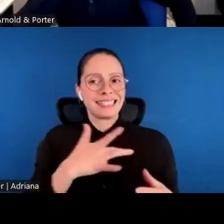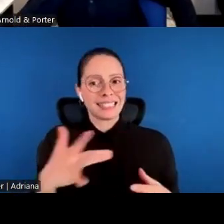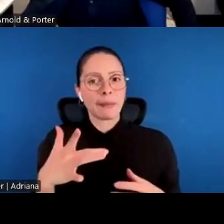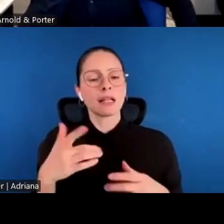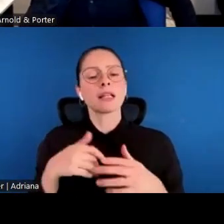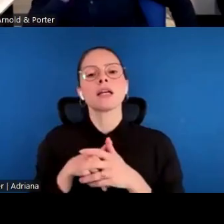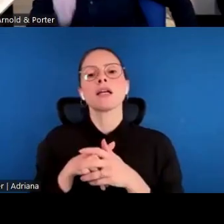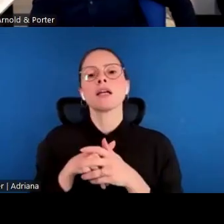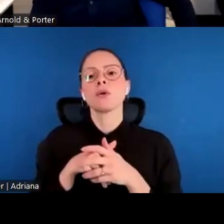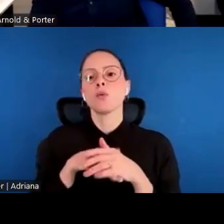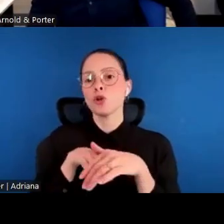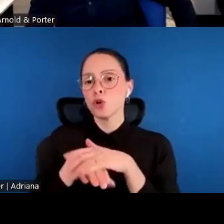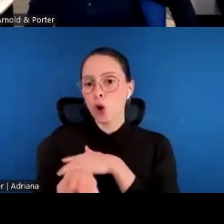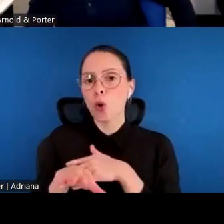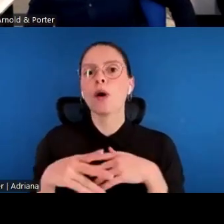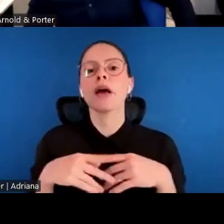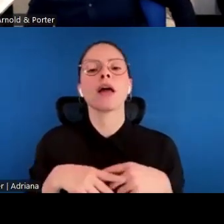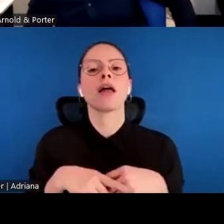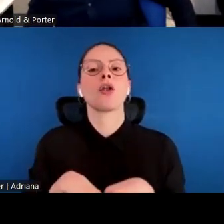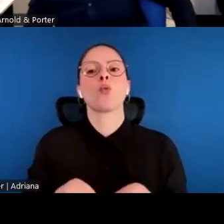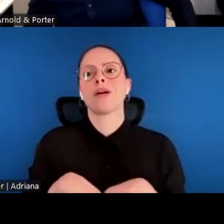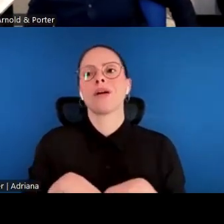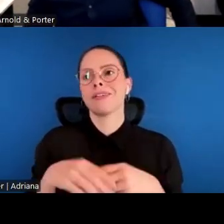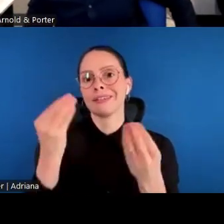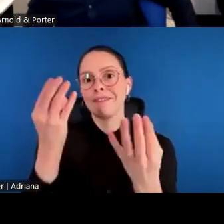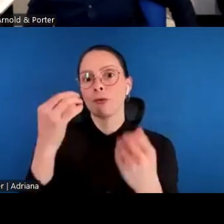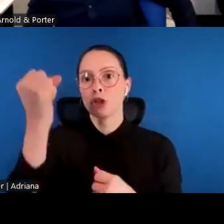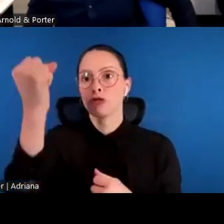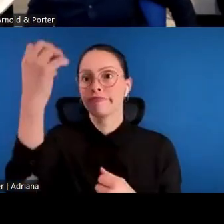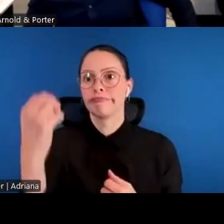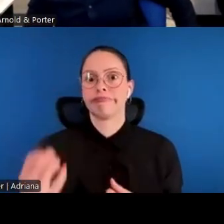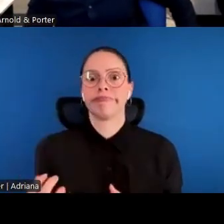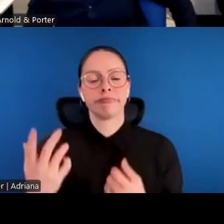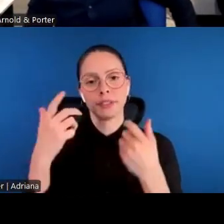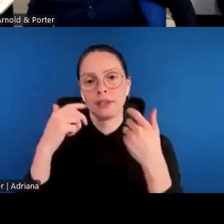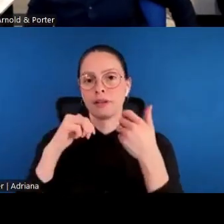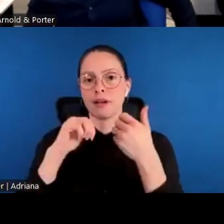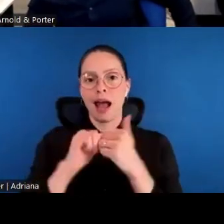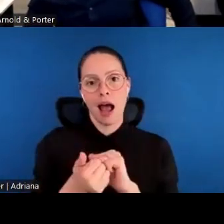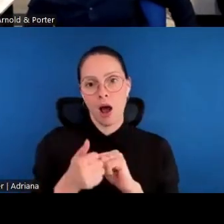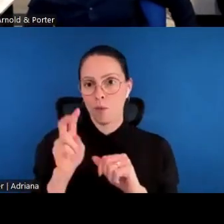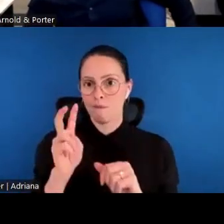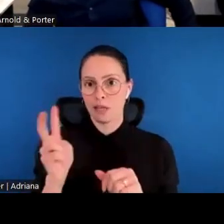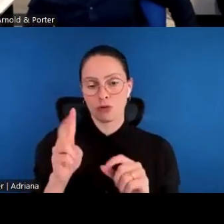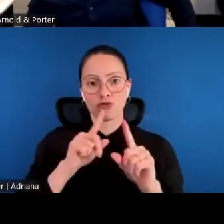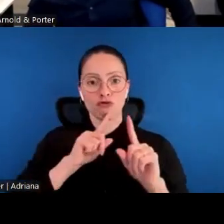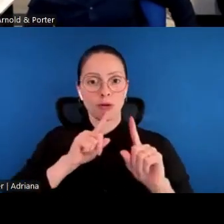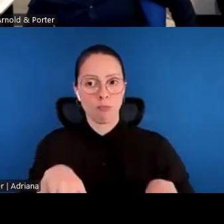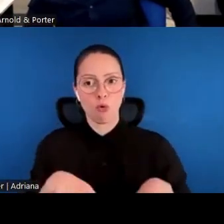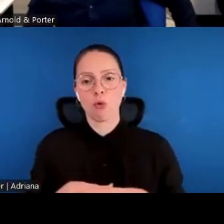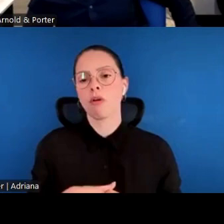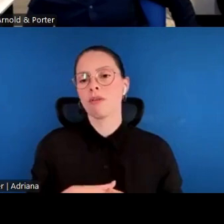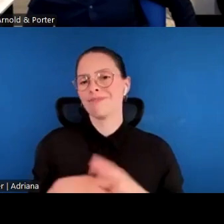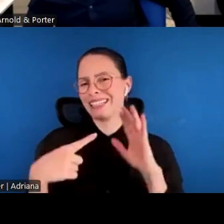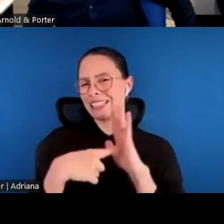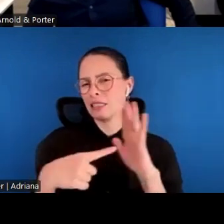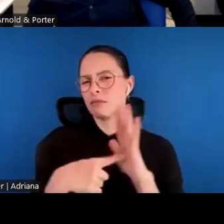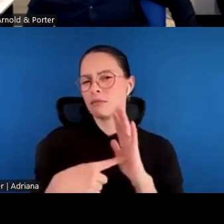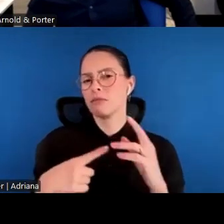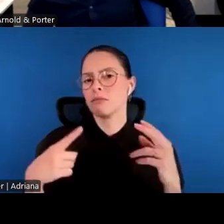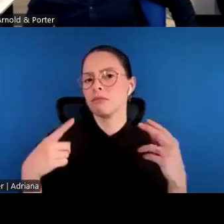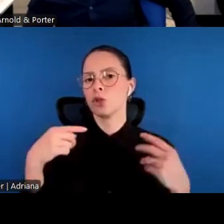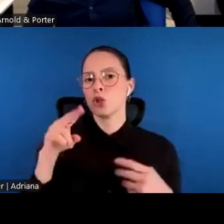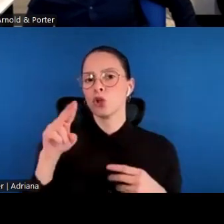lot of information provided in terms of ways in which victims can report. There is something called, for example, a uniform victim